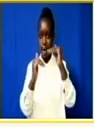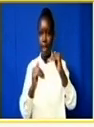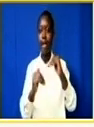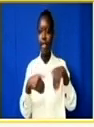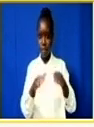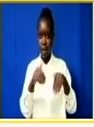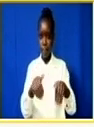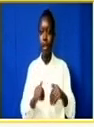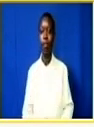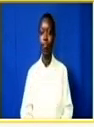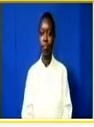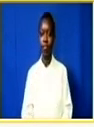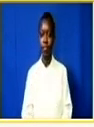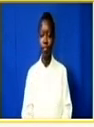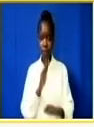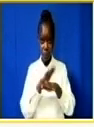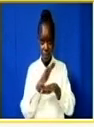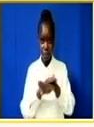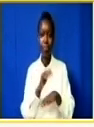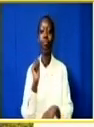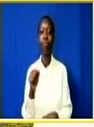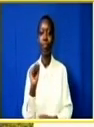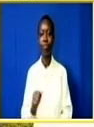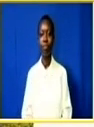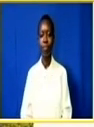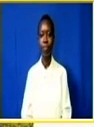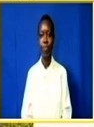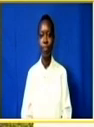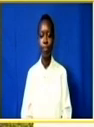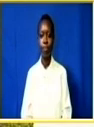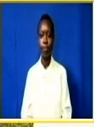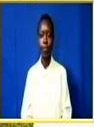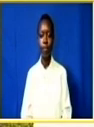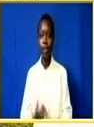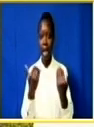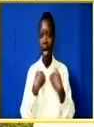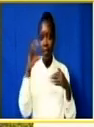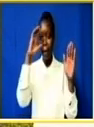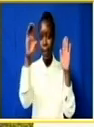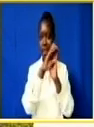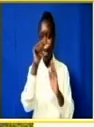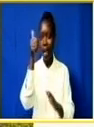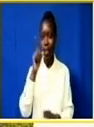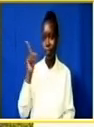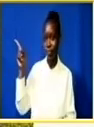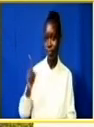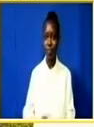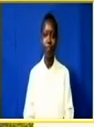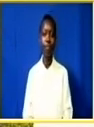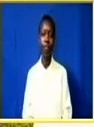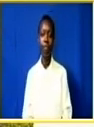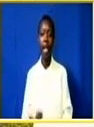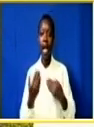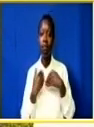farming. Okay. Good? Yes. Okay. All right. So, we have that diagram. Mm. There is a